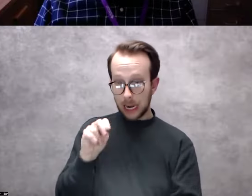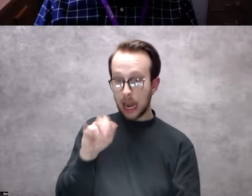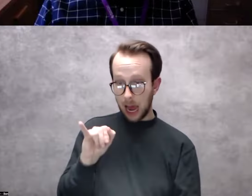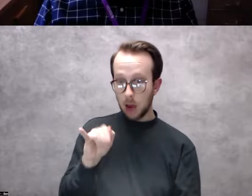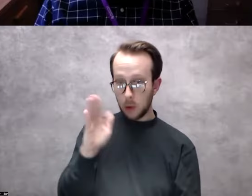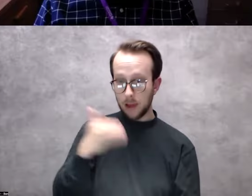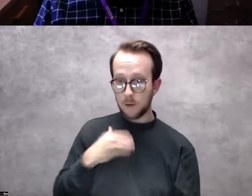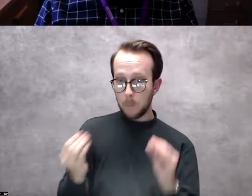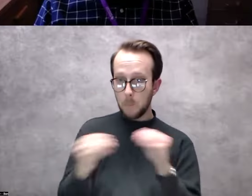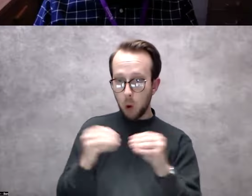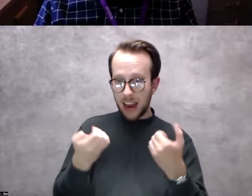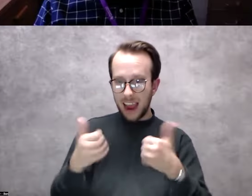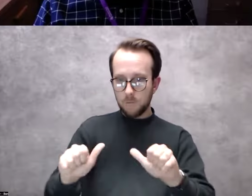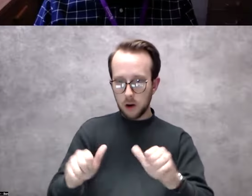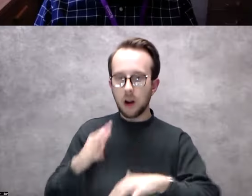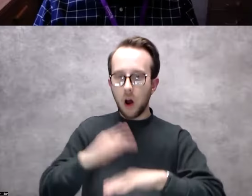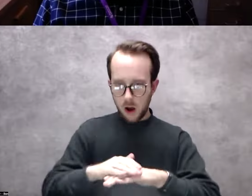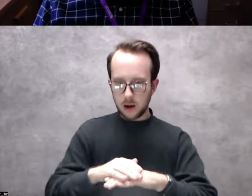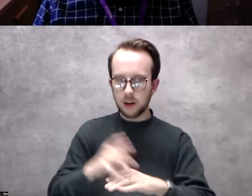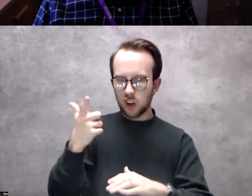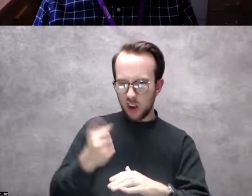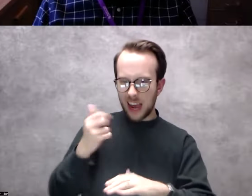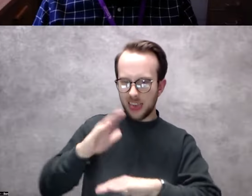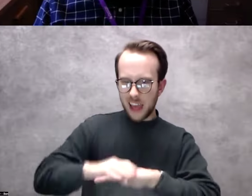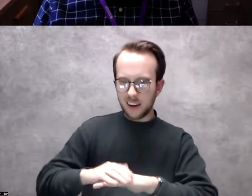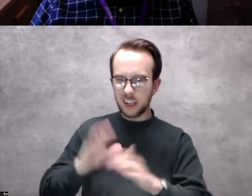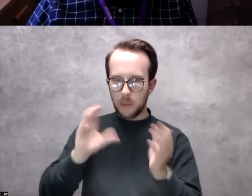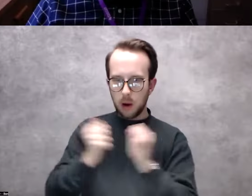maybe an established investigator too. So, yeah.